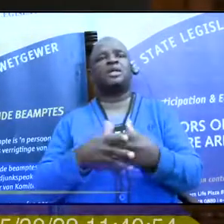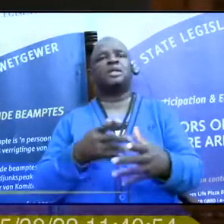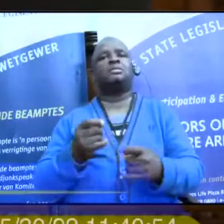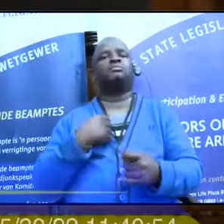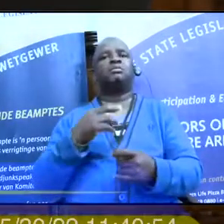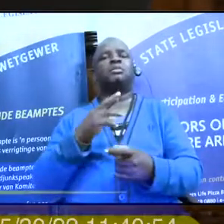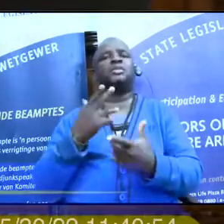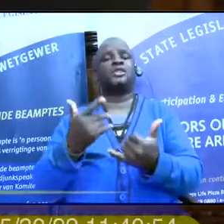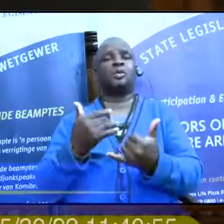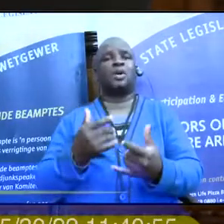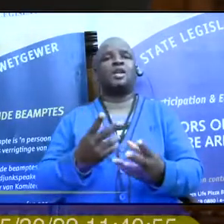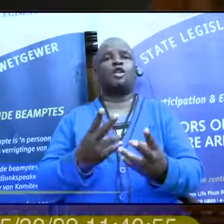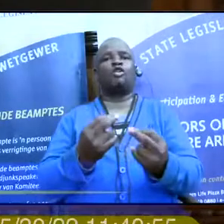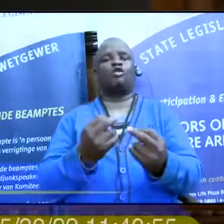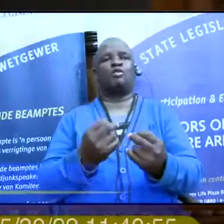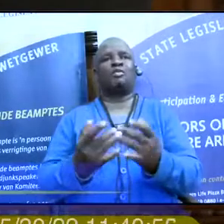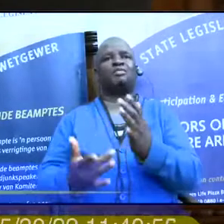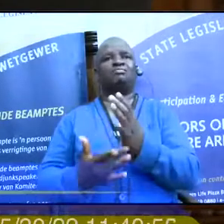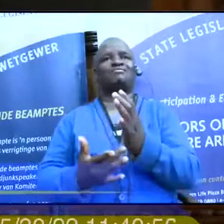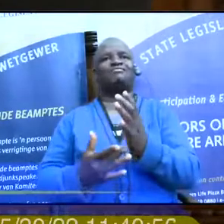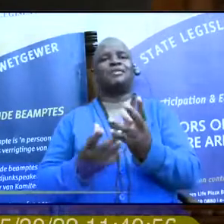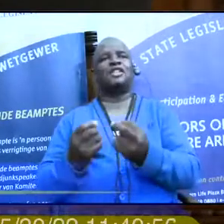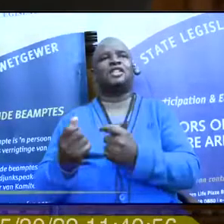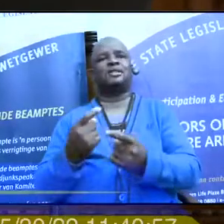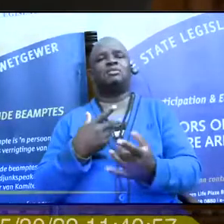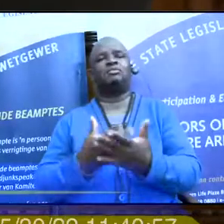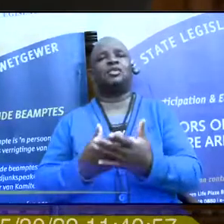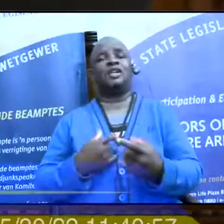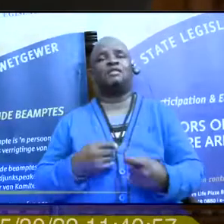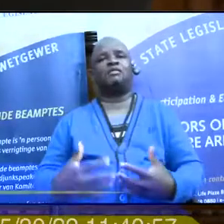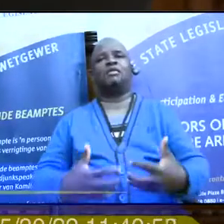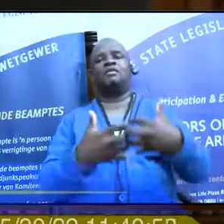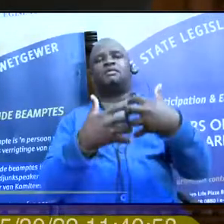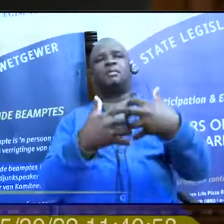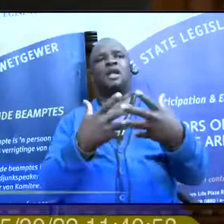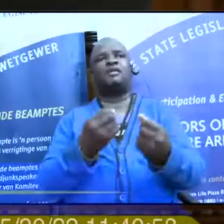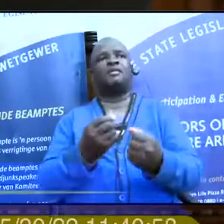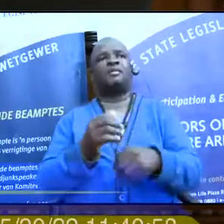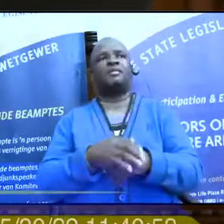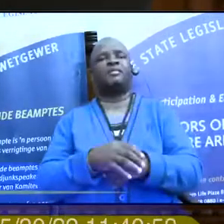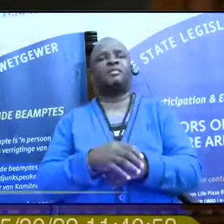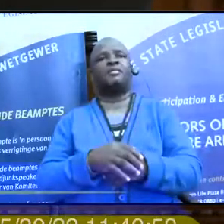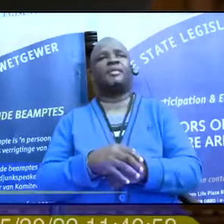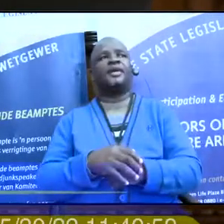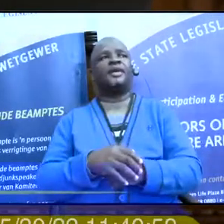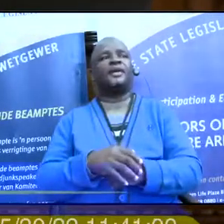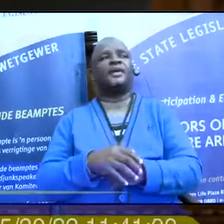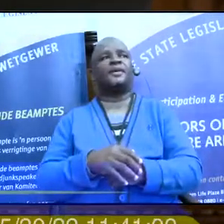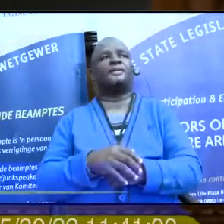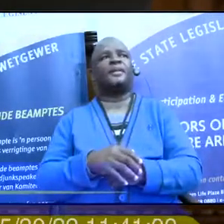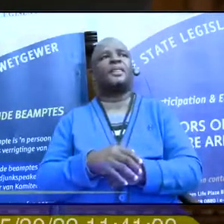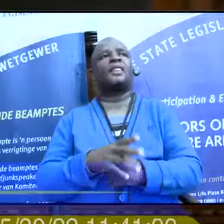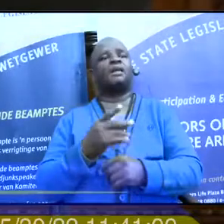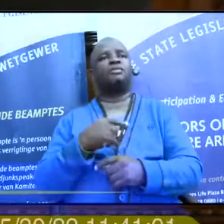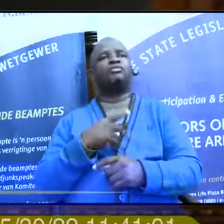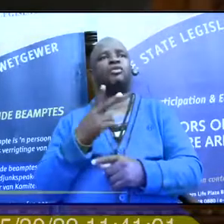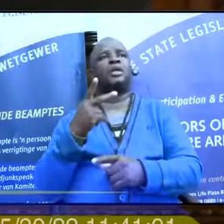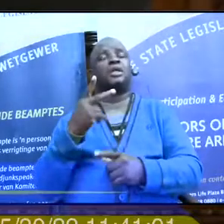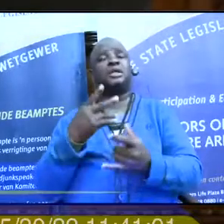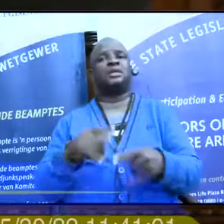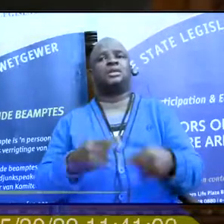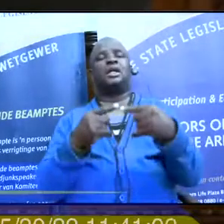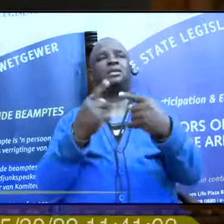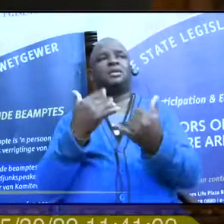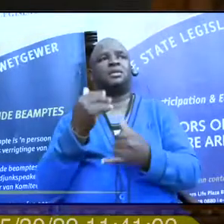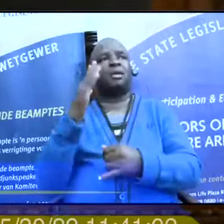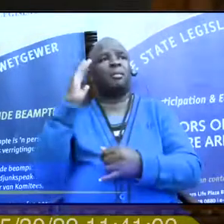response to new needs and flexible and pre in a flexible and pragmatic manner we know that mental health is a big matter